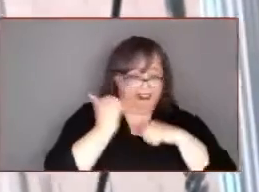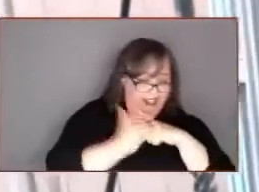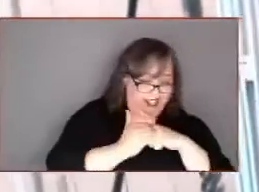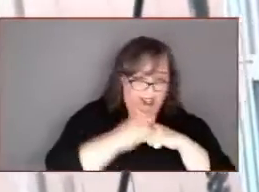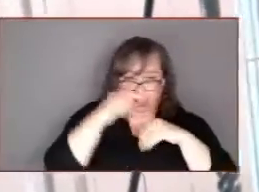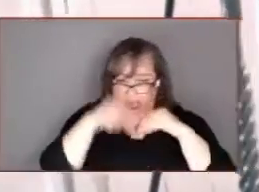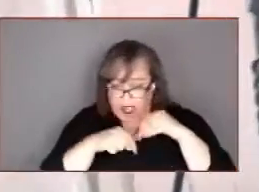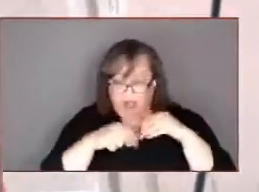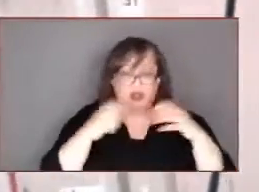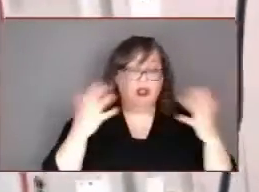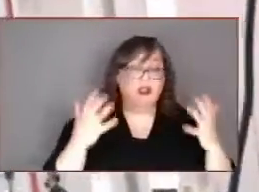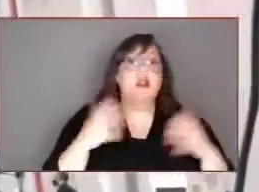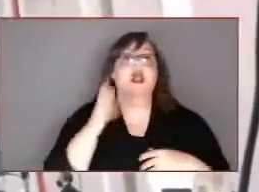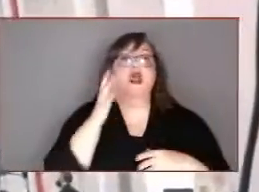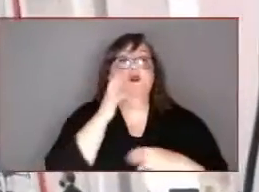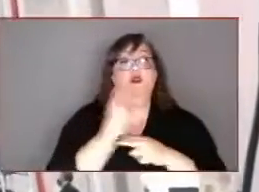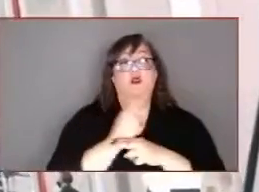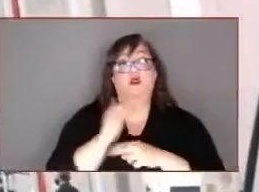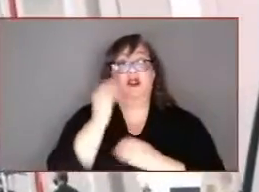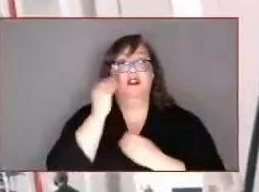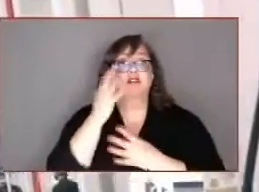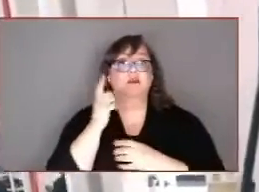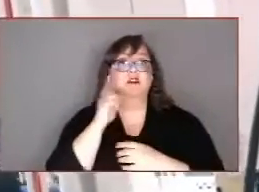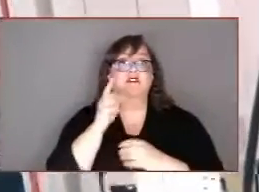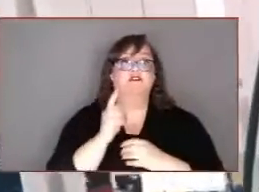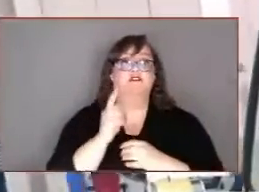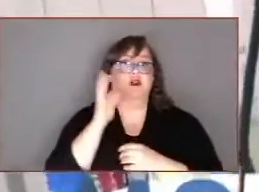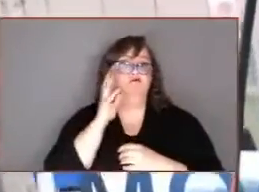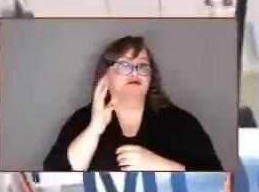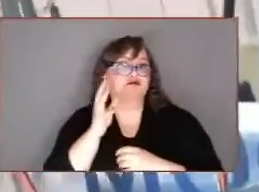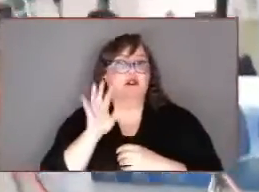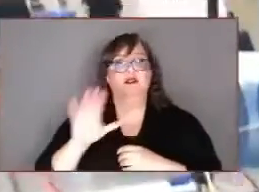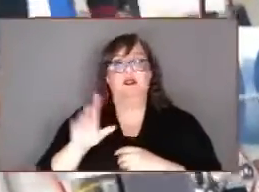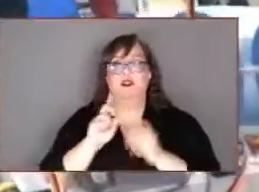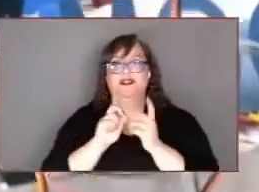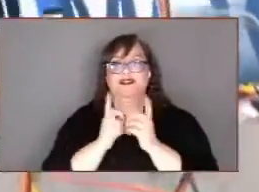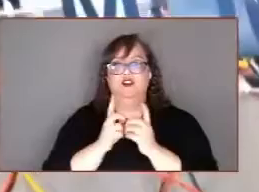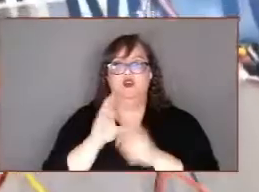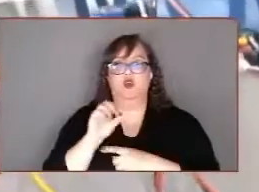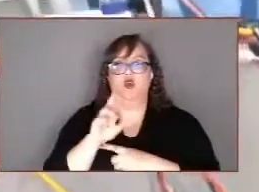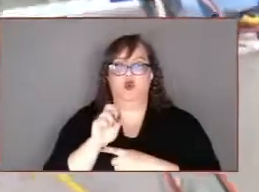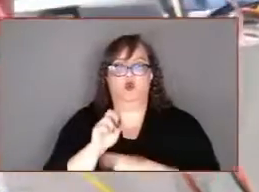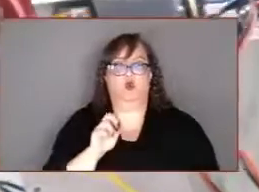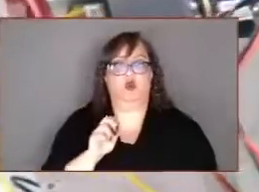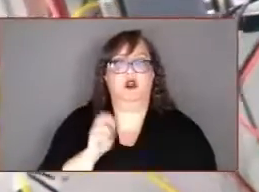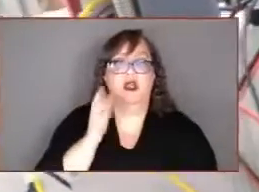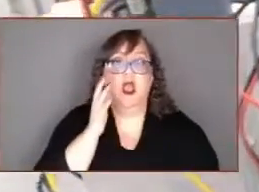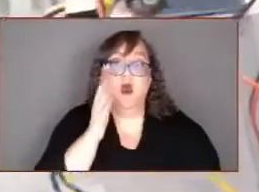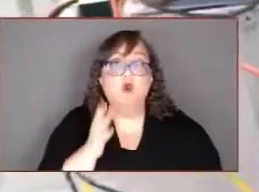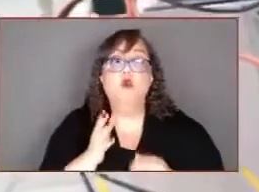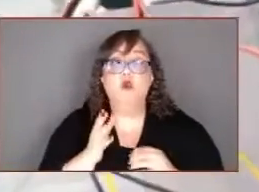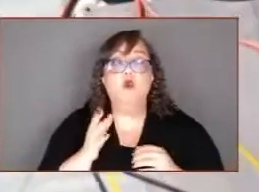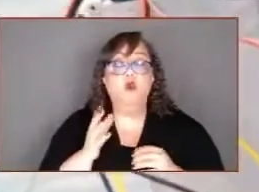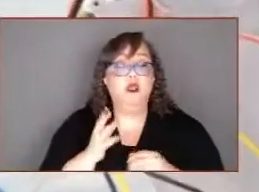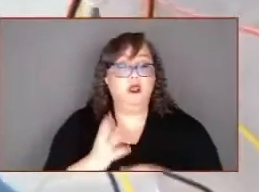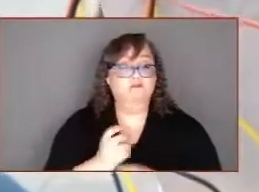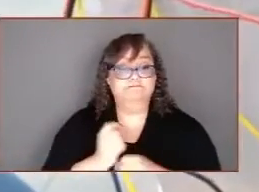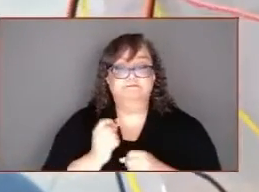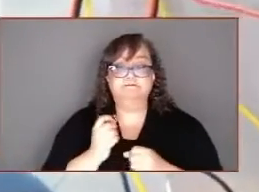digital core that they'll be judged on at the end of the competition. And then to extract the water below, teams have